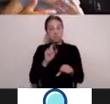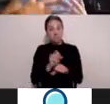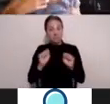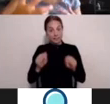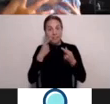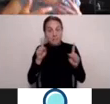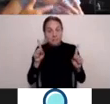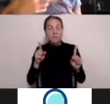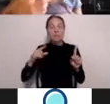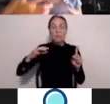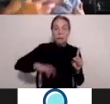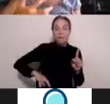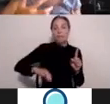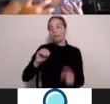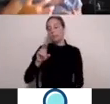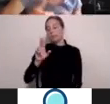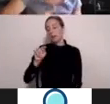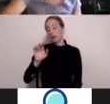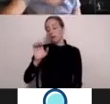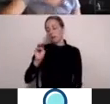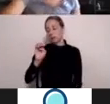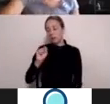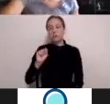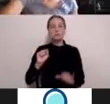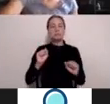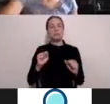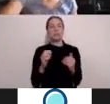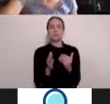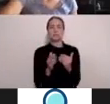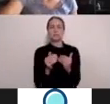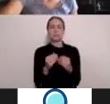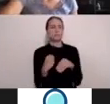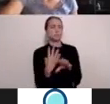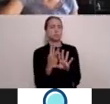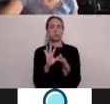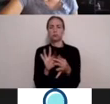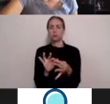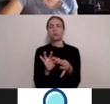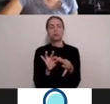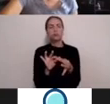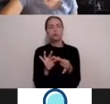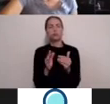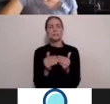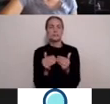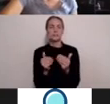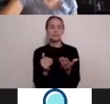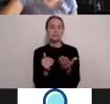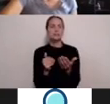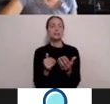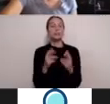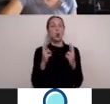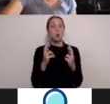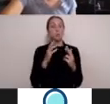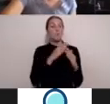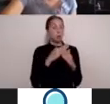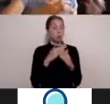and the outcomes and how easy it can be and some things to overcome those barriers. So that's one other thing I hope that people think about